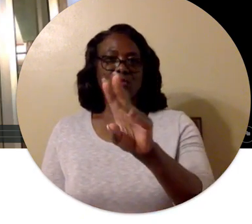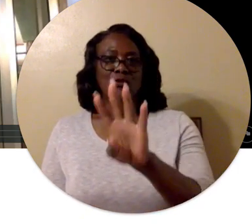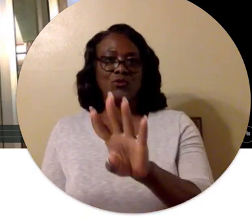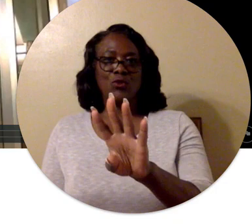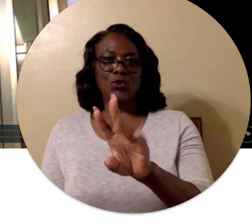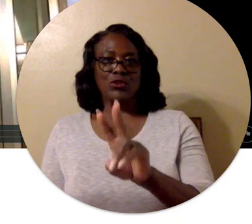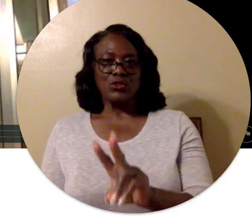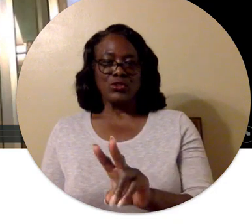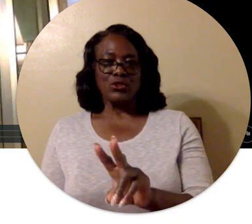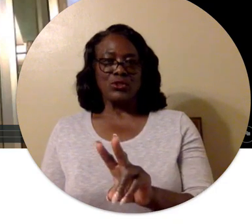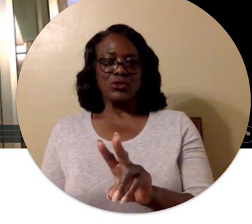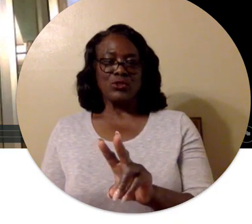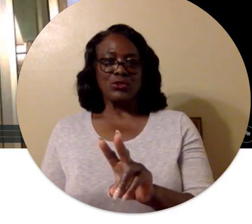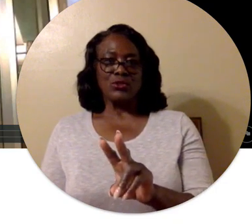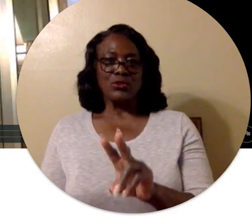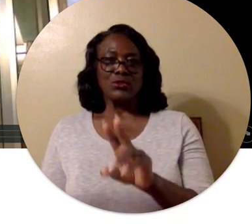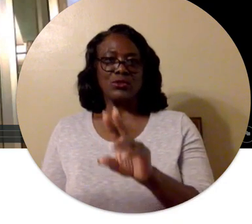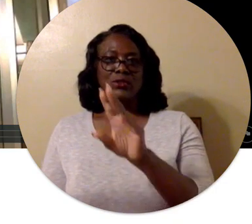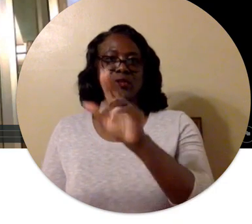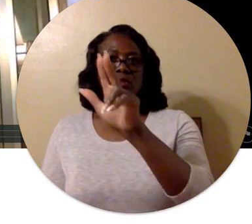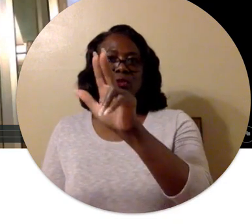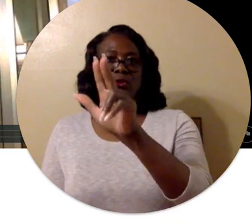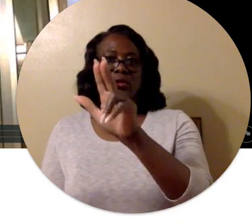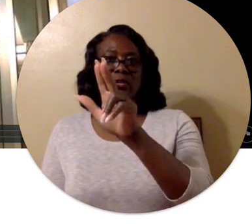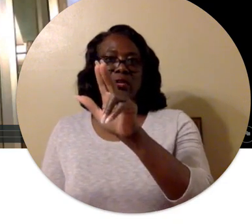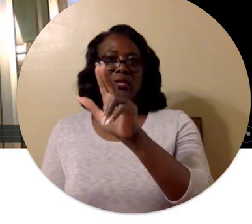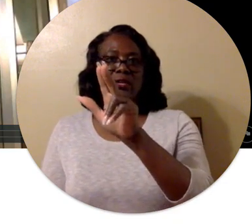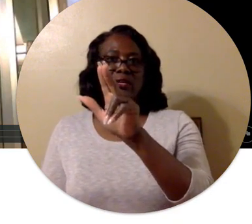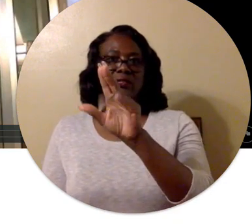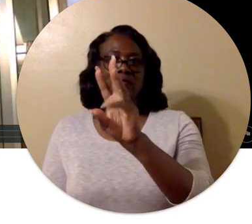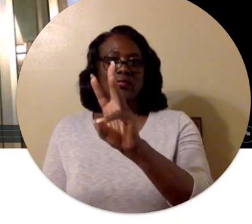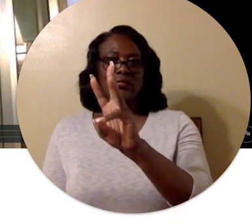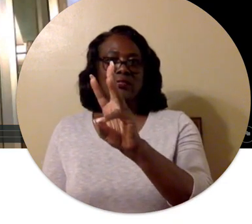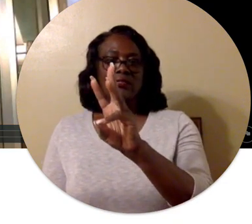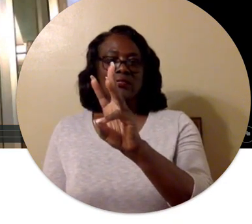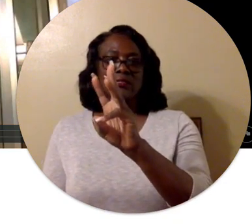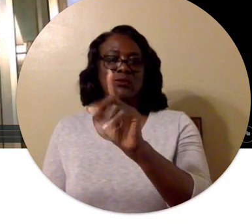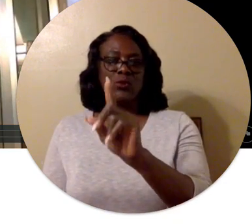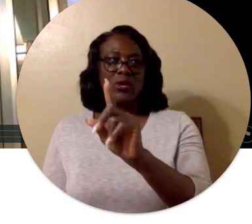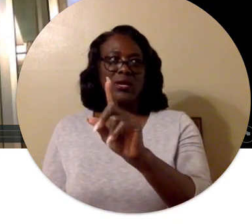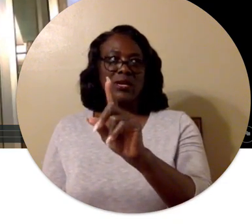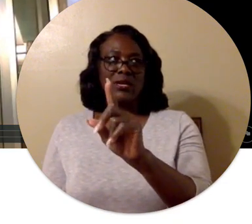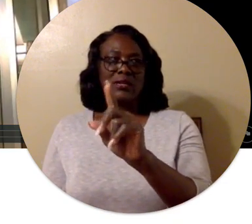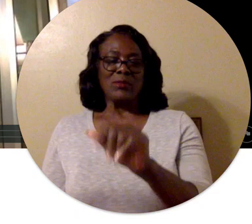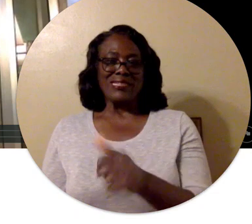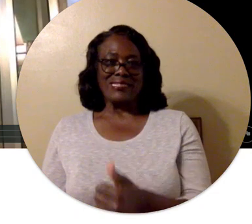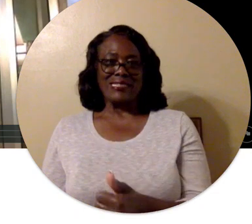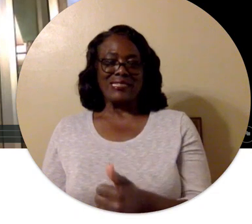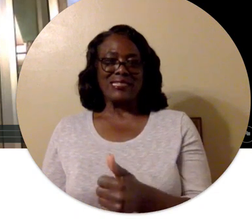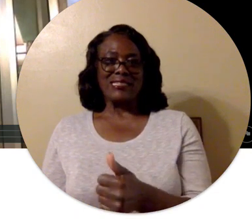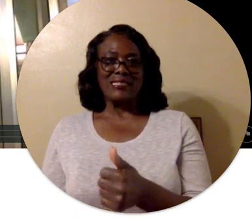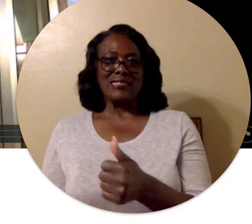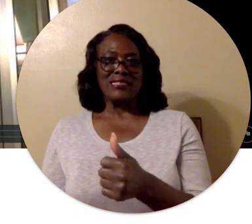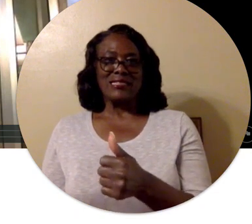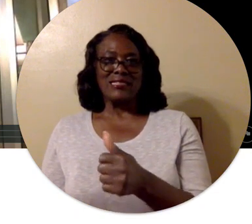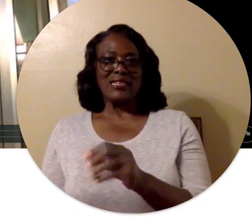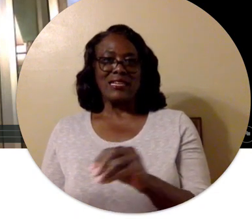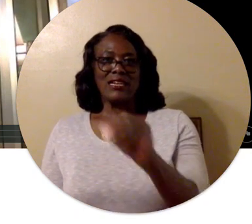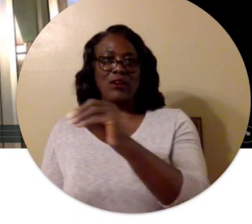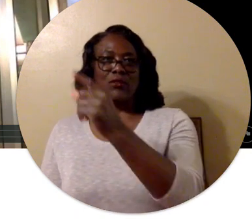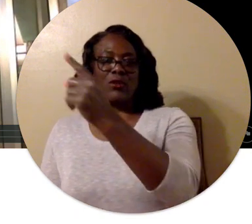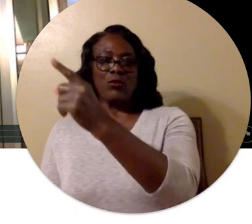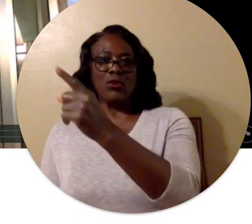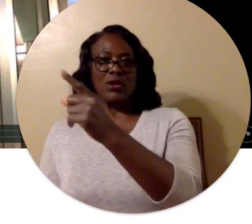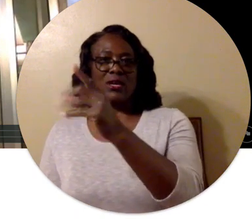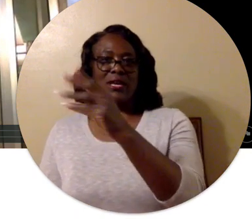plus 2. 3 plus 6 plus 1 gives me a 10. Carry that.